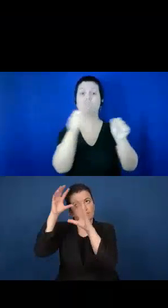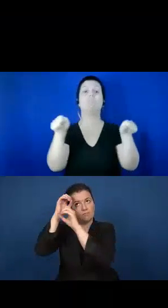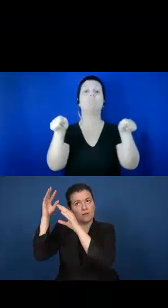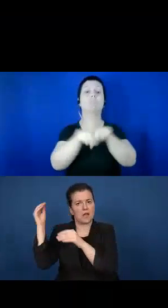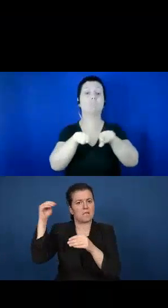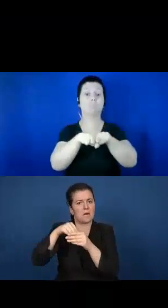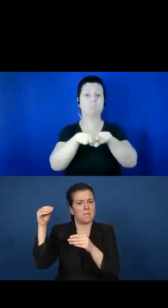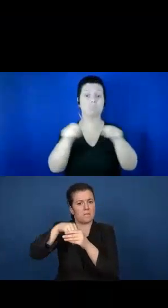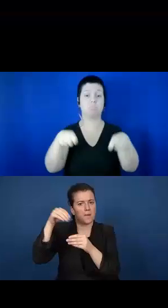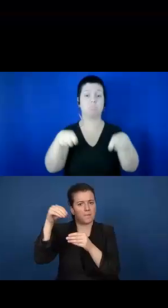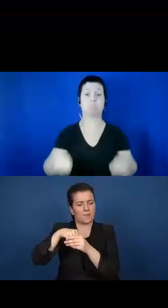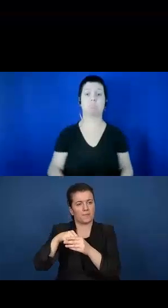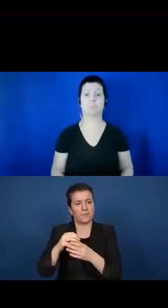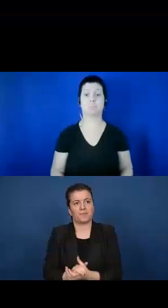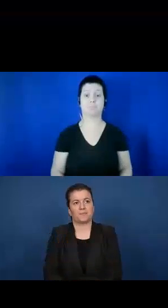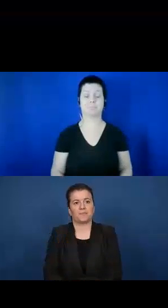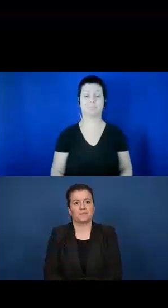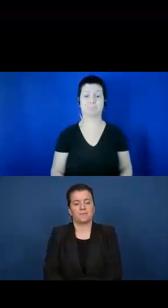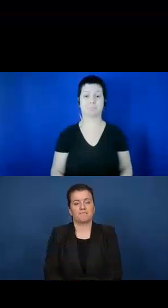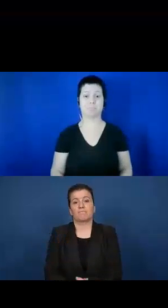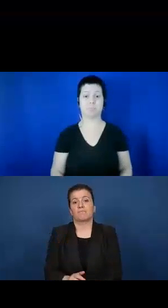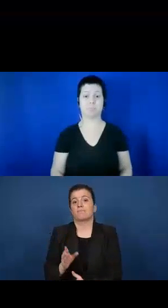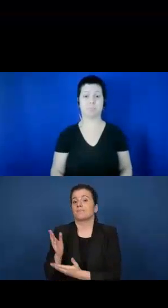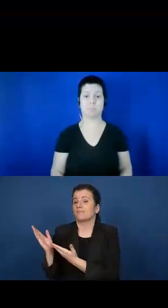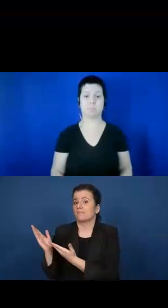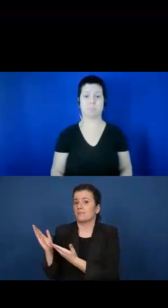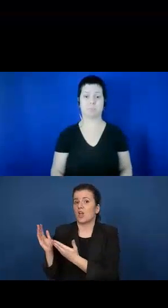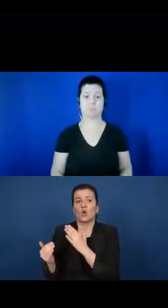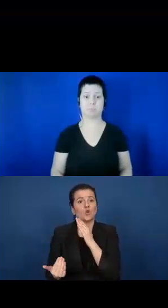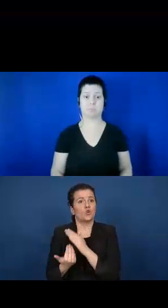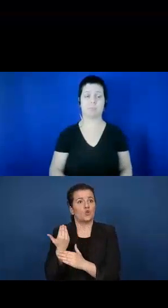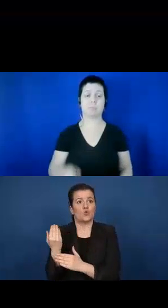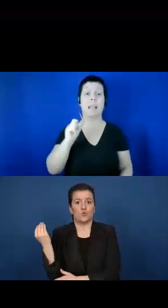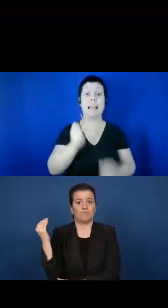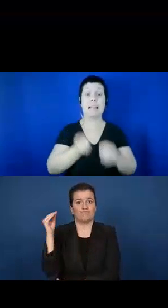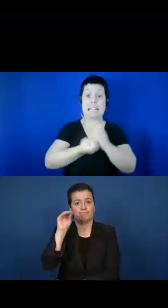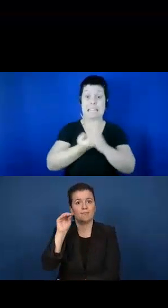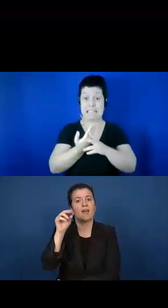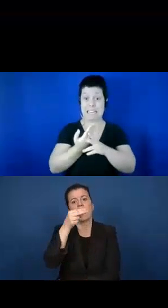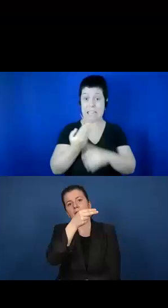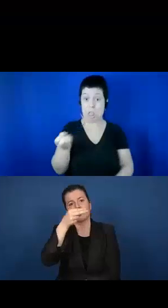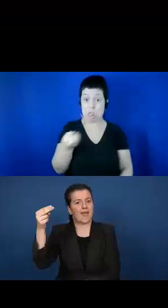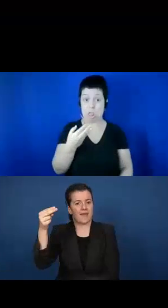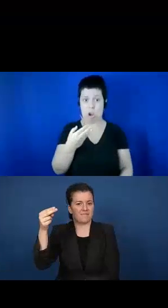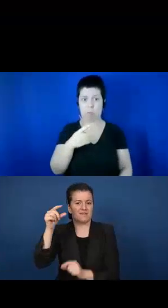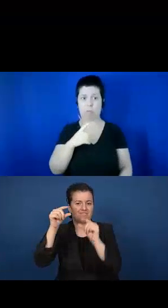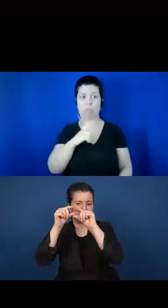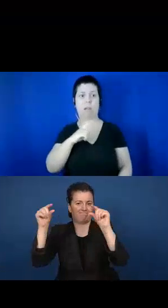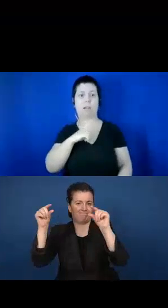When we create a new haptogram, the label for it appears on top of the list of the